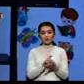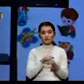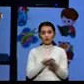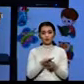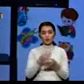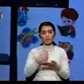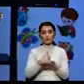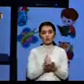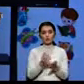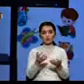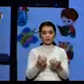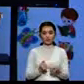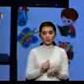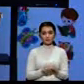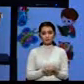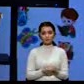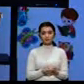topshiriqni mustahkamlab olamiz.